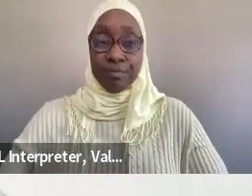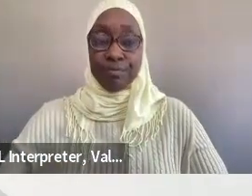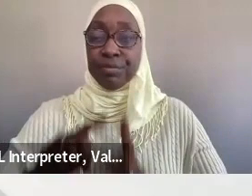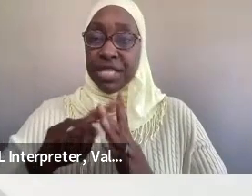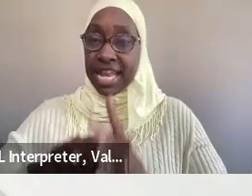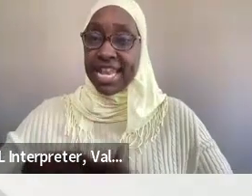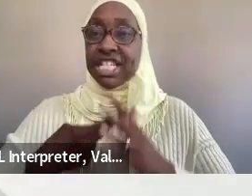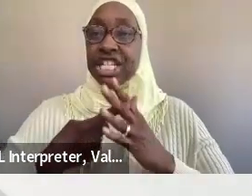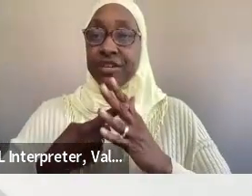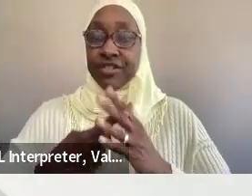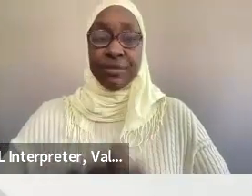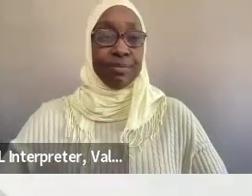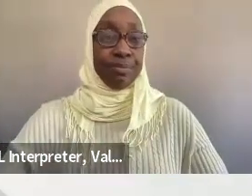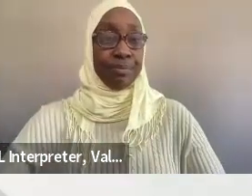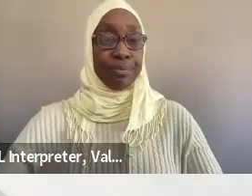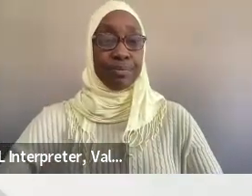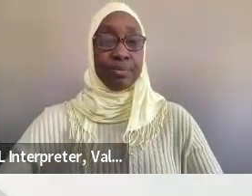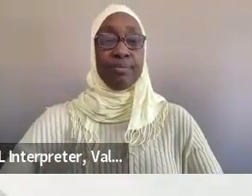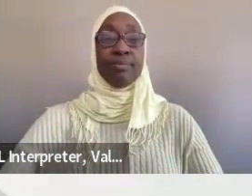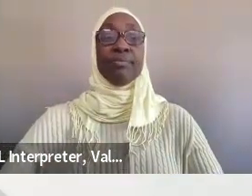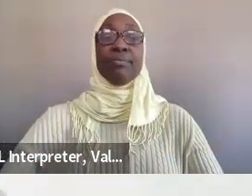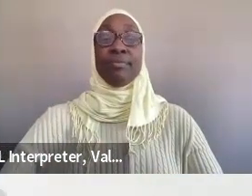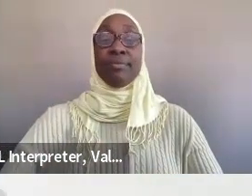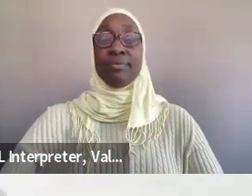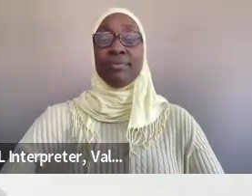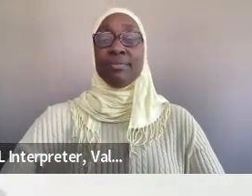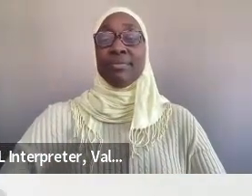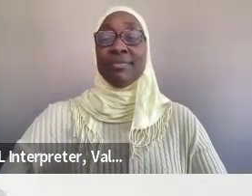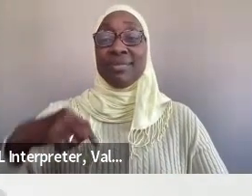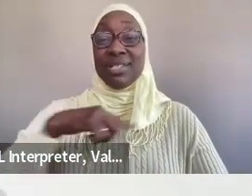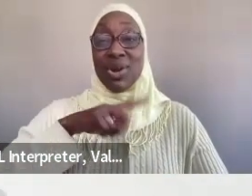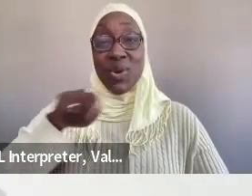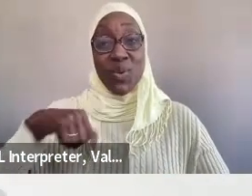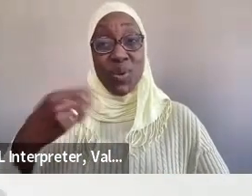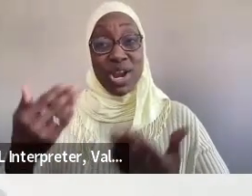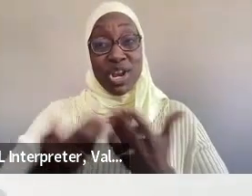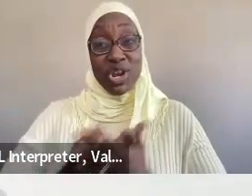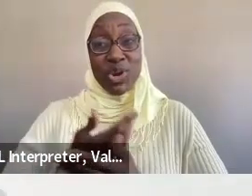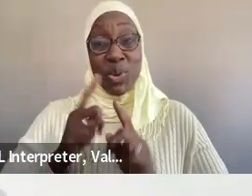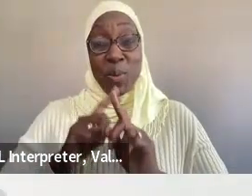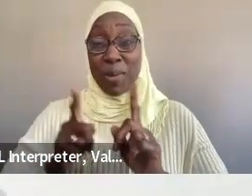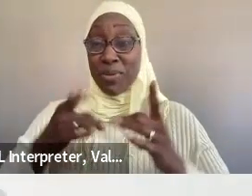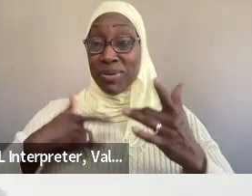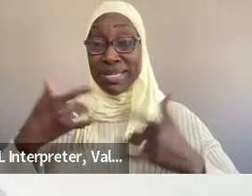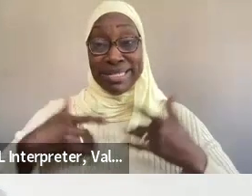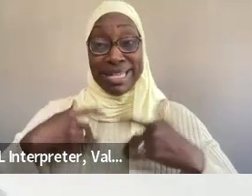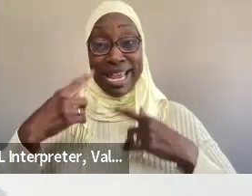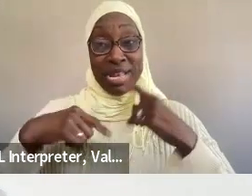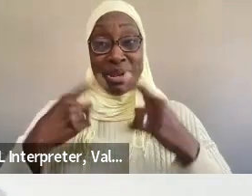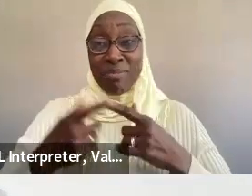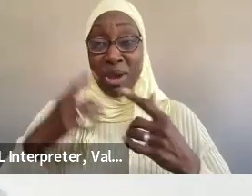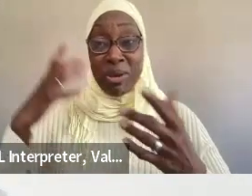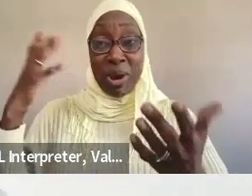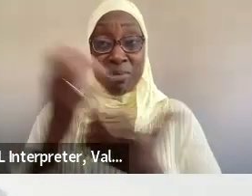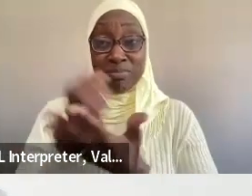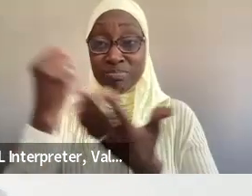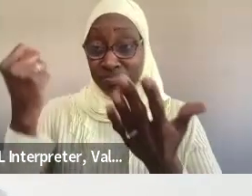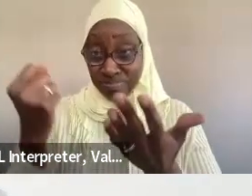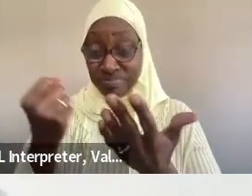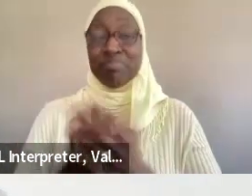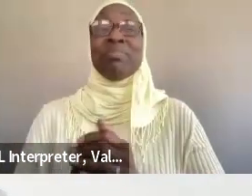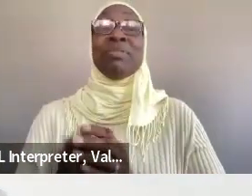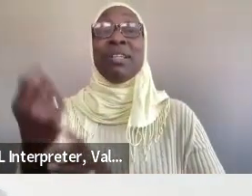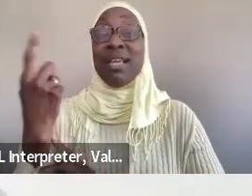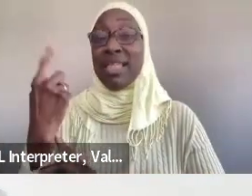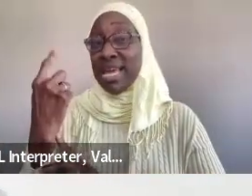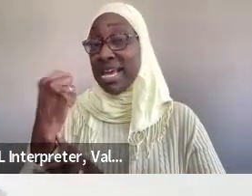So we're relatively new, but we've been really excited about what we've been able to do in the past year. So we